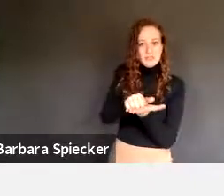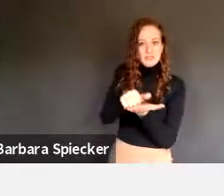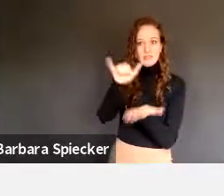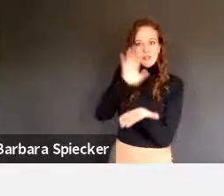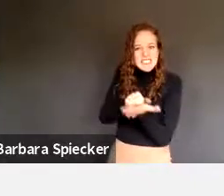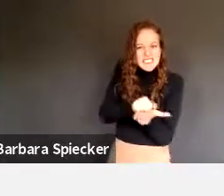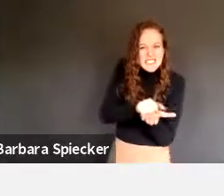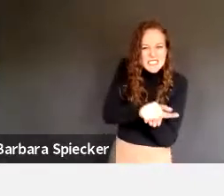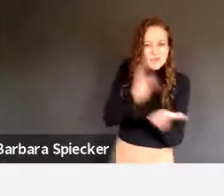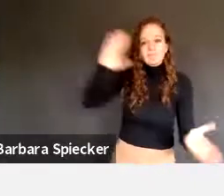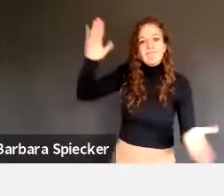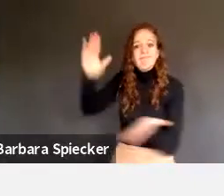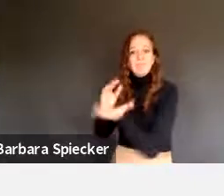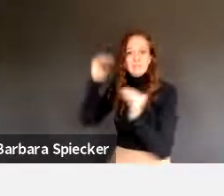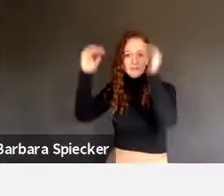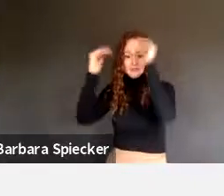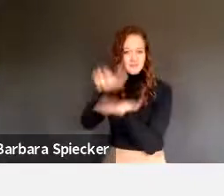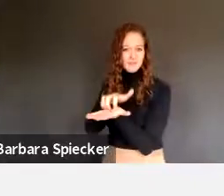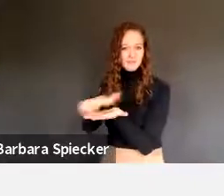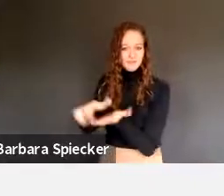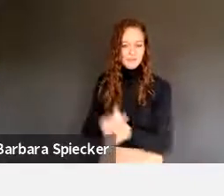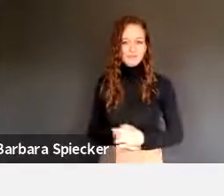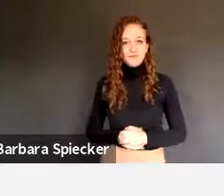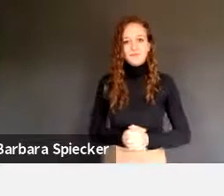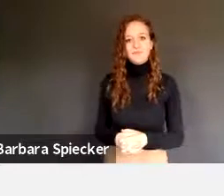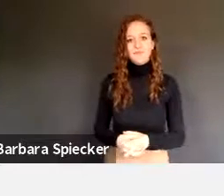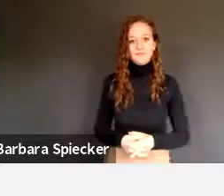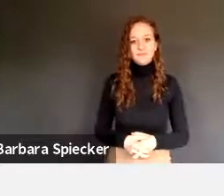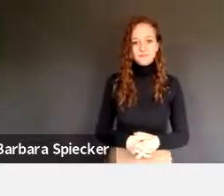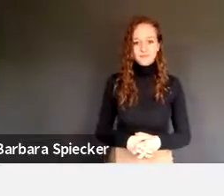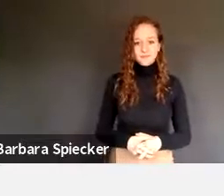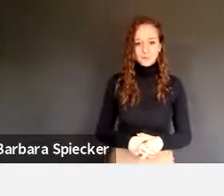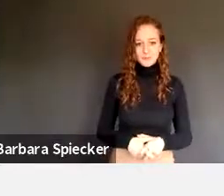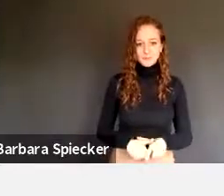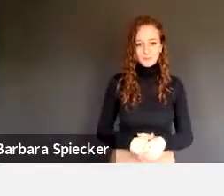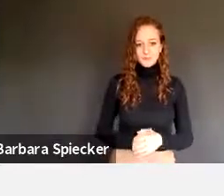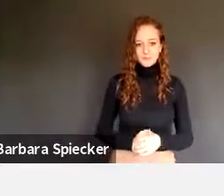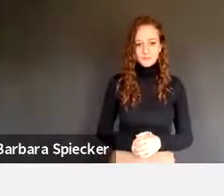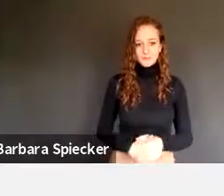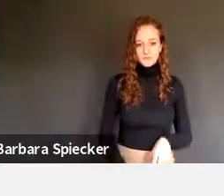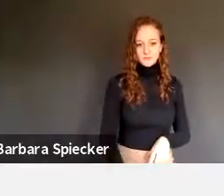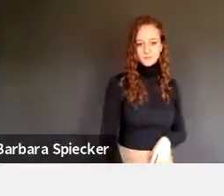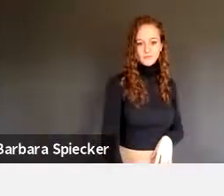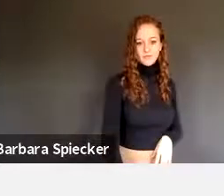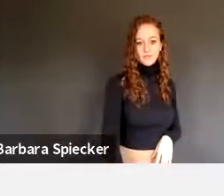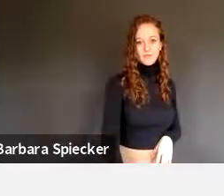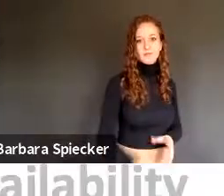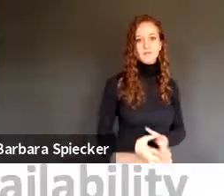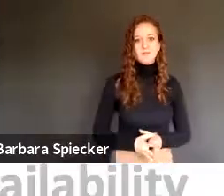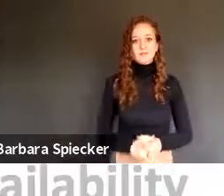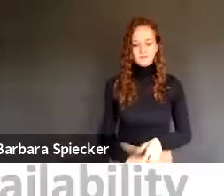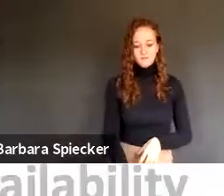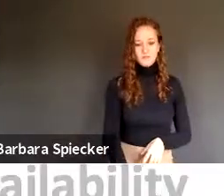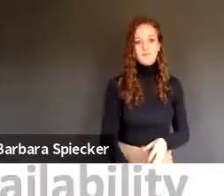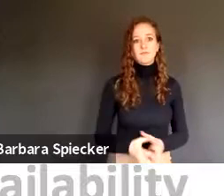Southern Oregon. And I'm suggesting that one reason why is possibly due to high grazing activity in Central and Southern Oregon,